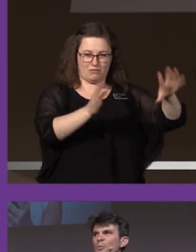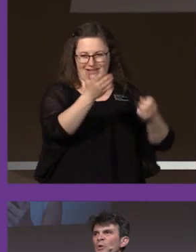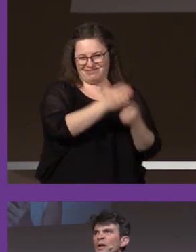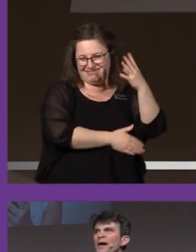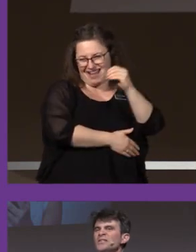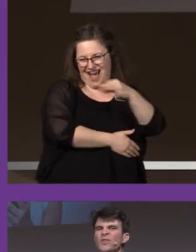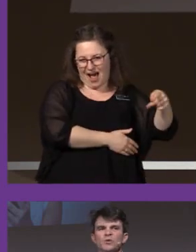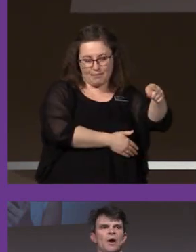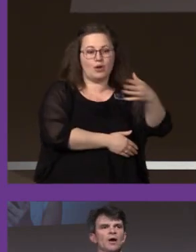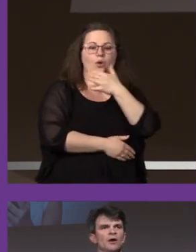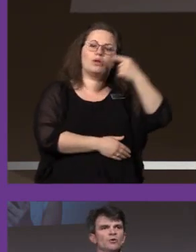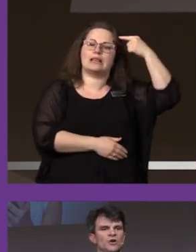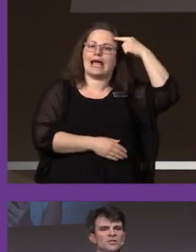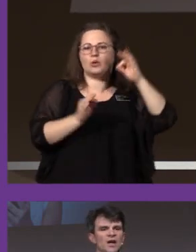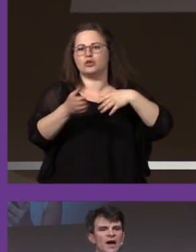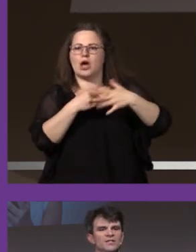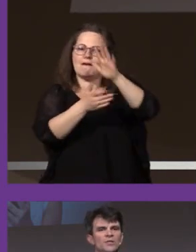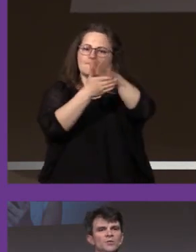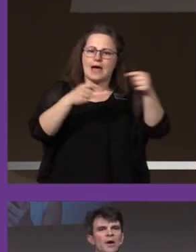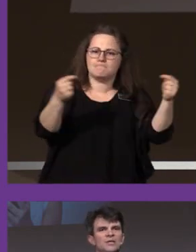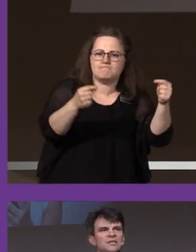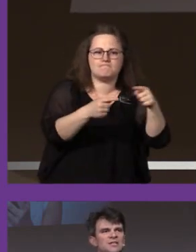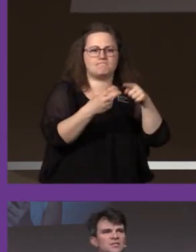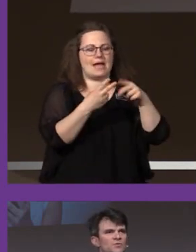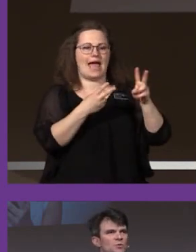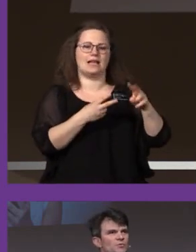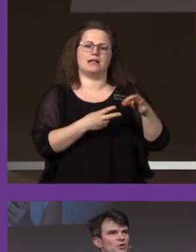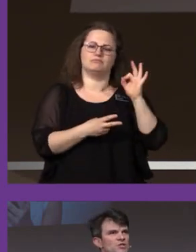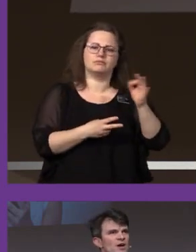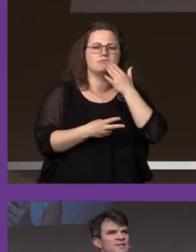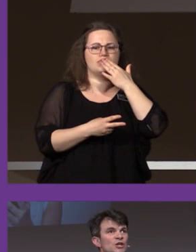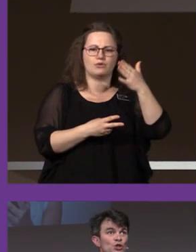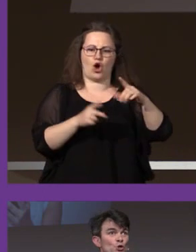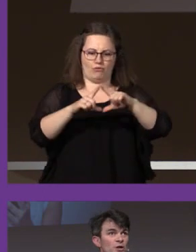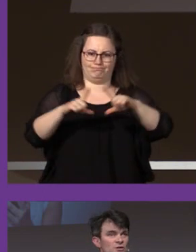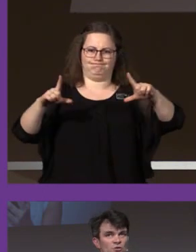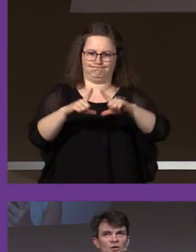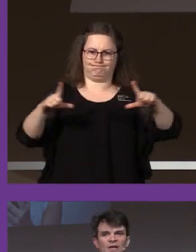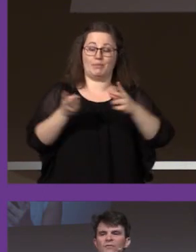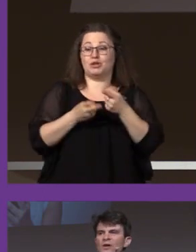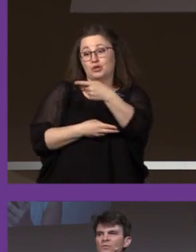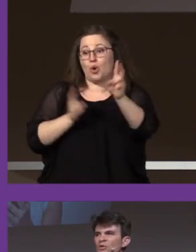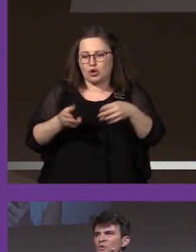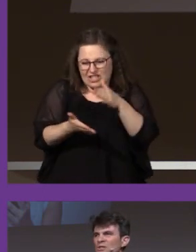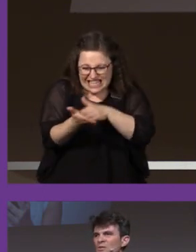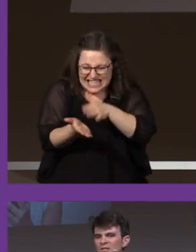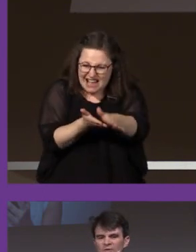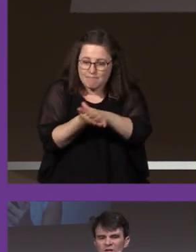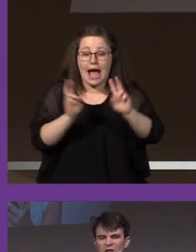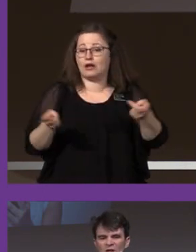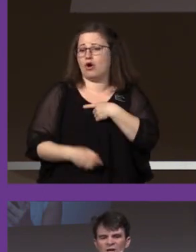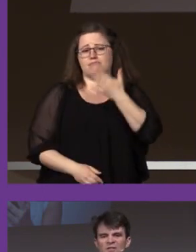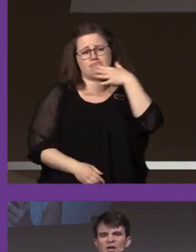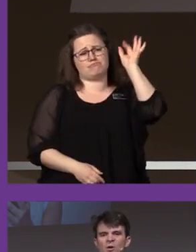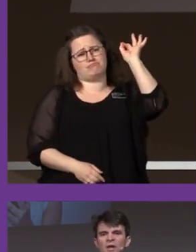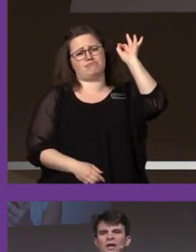for example, hasn't thought about color contrast, hasn't thought about a decent default font size, you're going to struggle, even though you've got 20/20